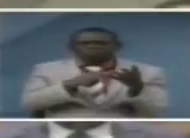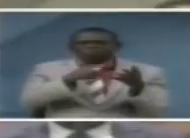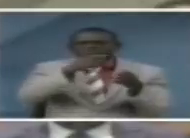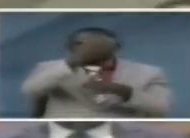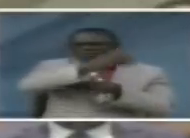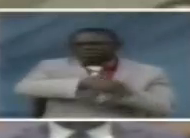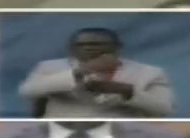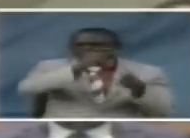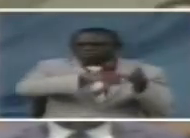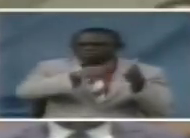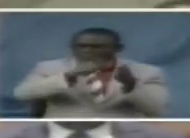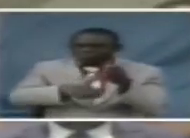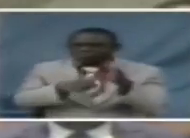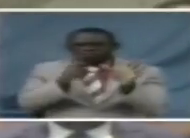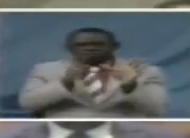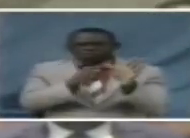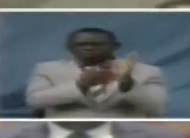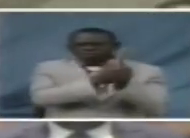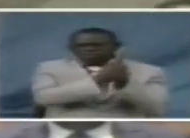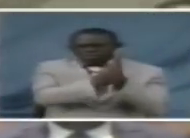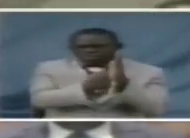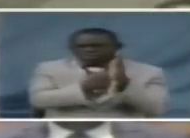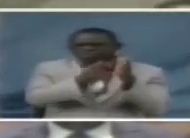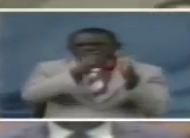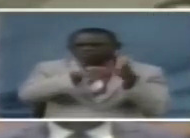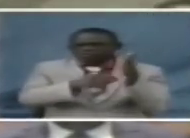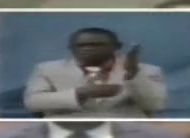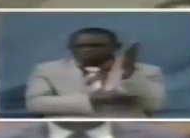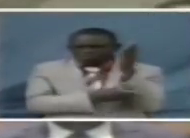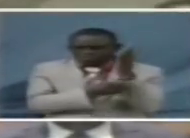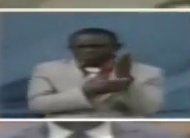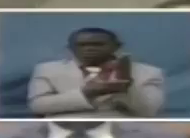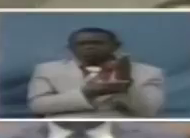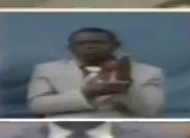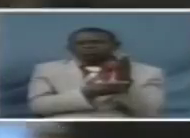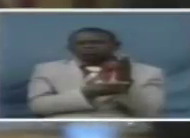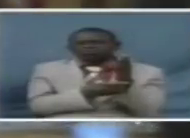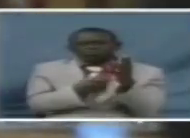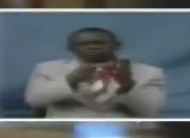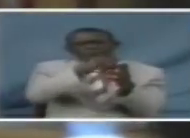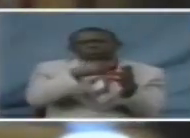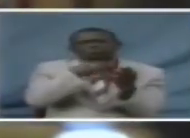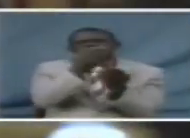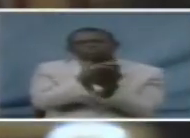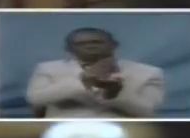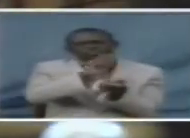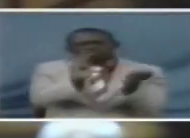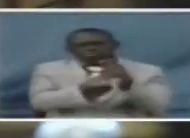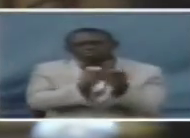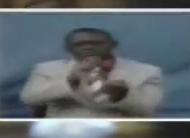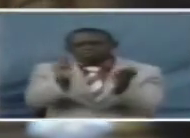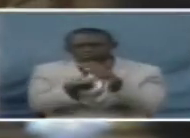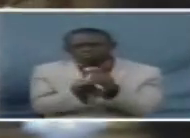the Value Added Tax Act, the Customs and Excise Act, and the Skills Levy Development